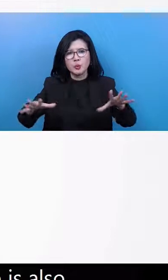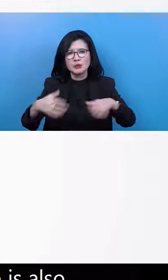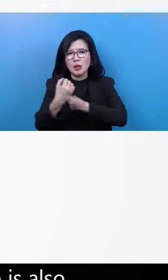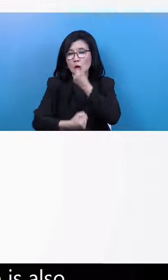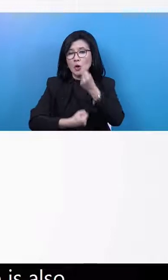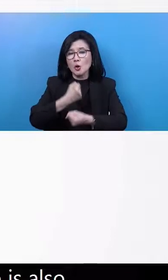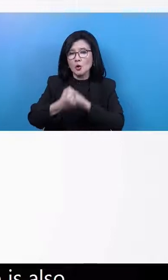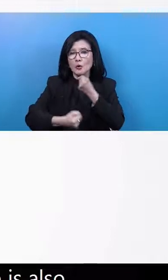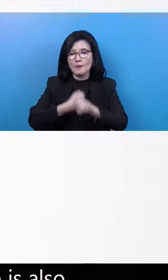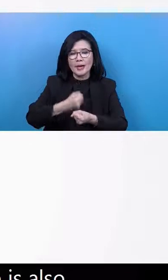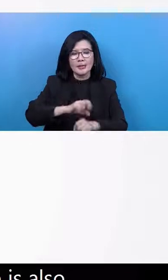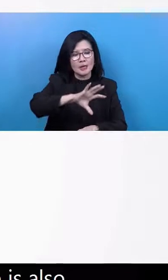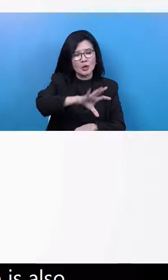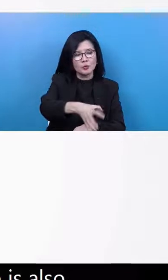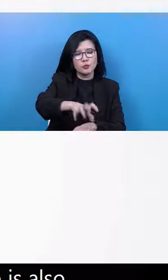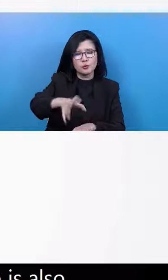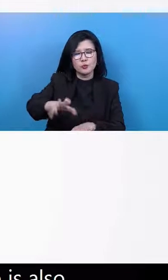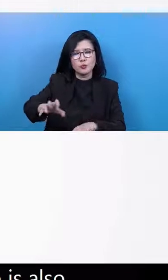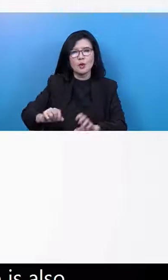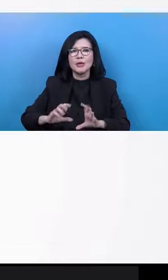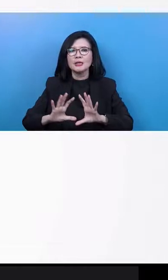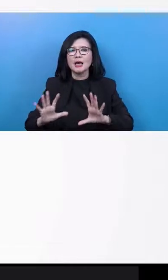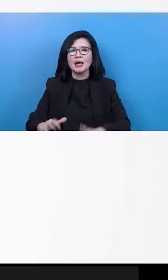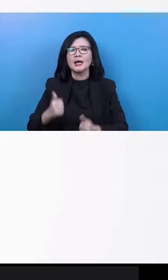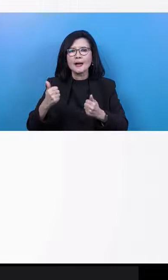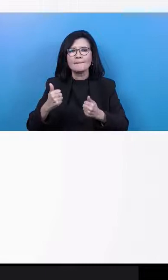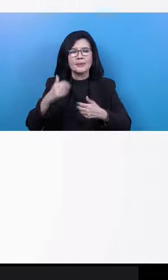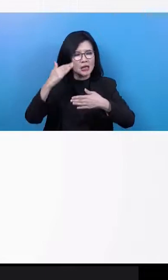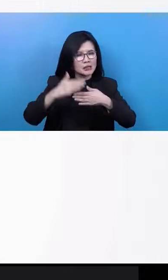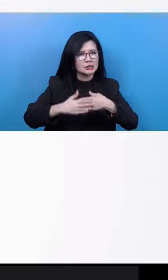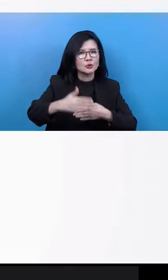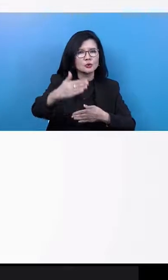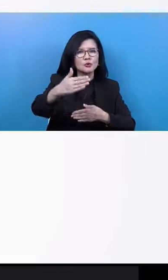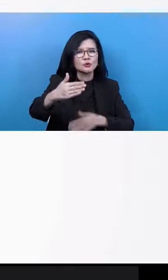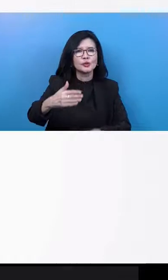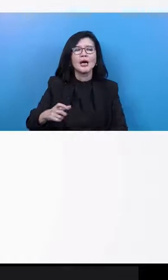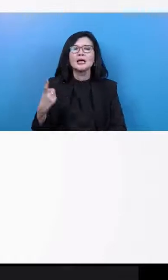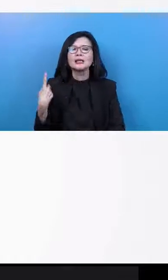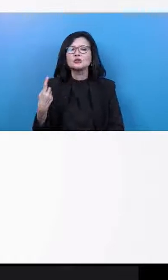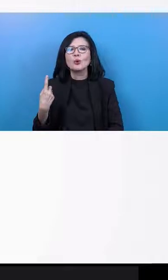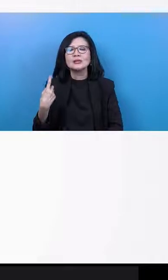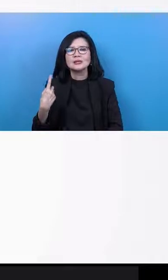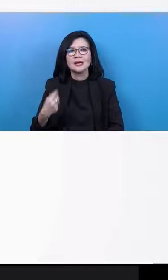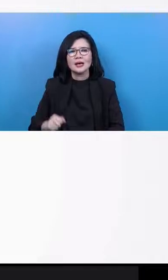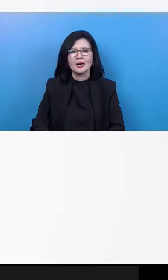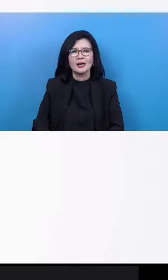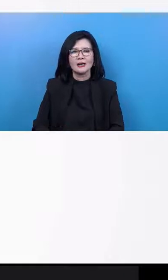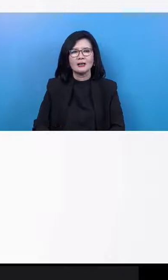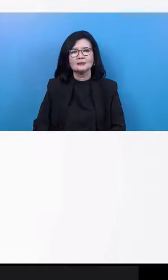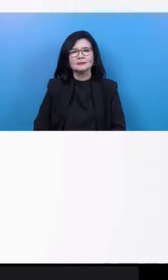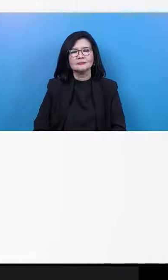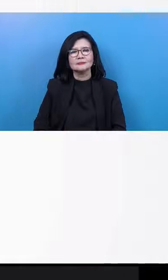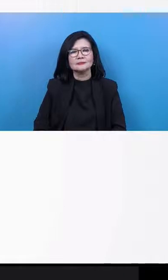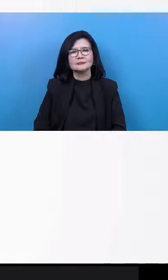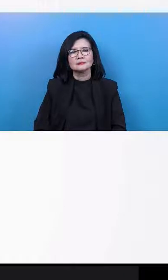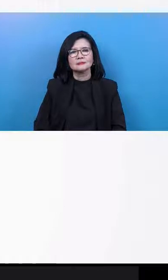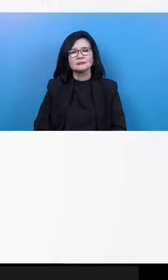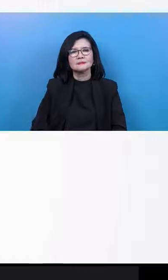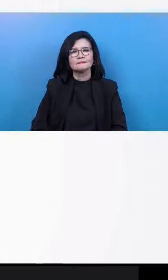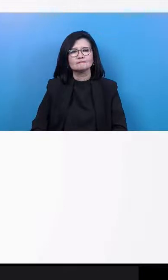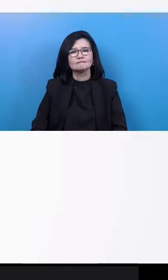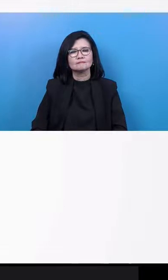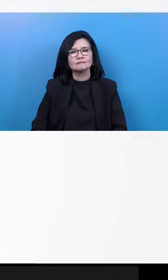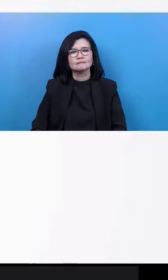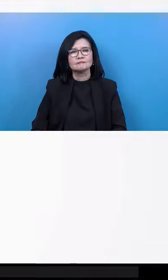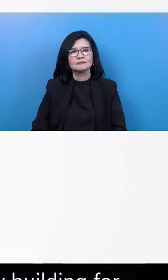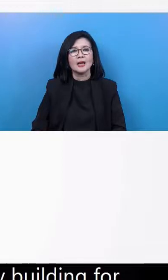and sustainable. The private sector has also provided capacity building for the most affected vulnerable communities as well as the